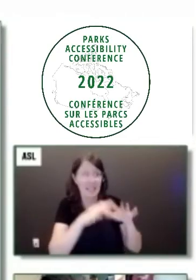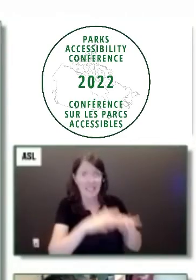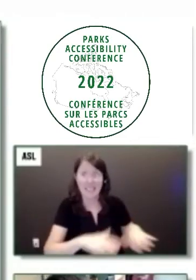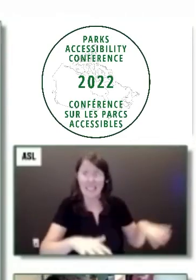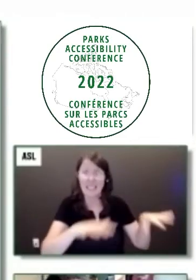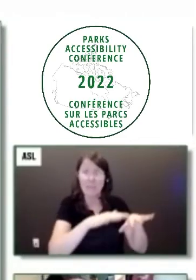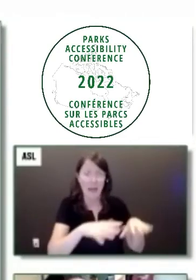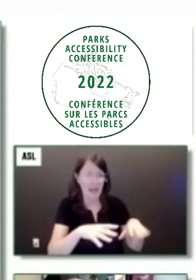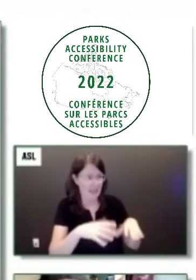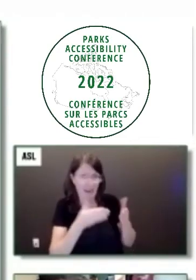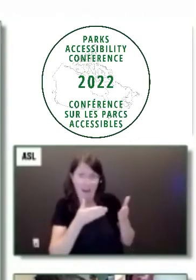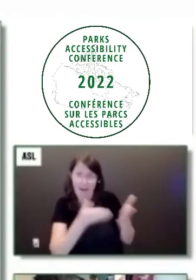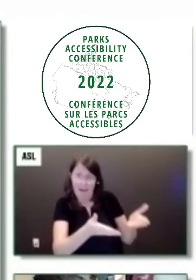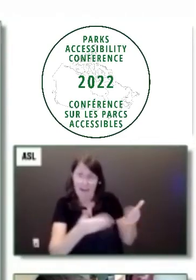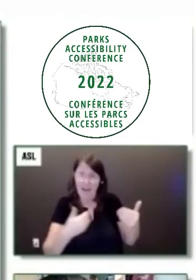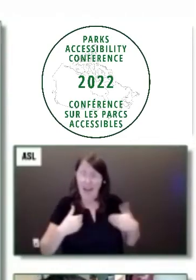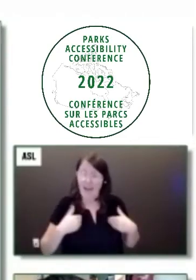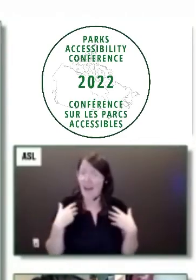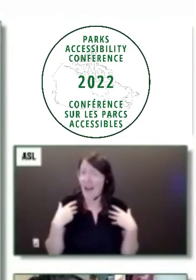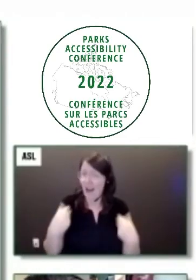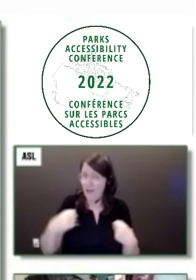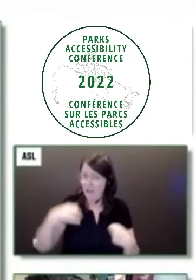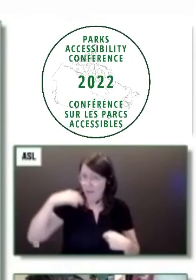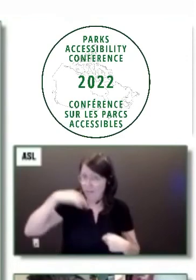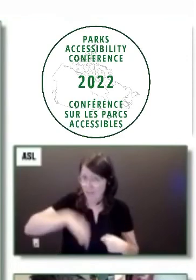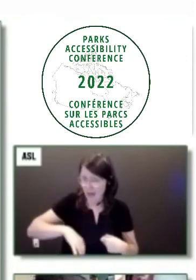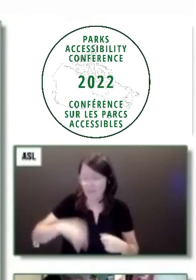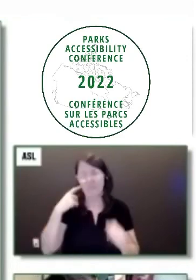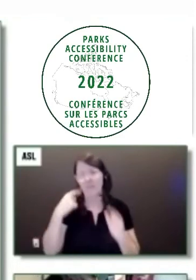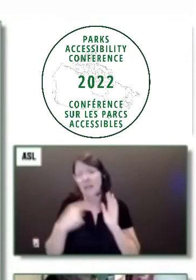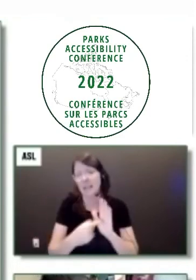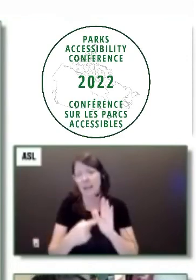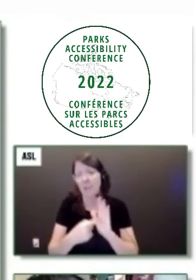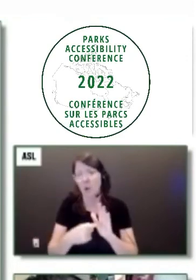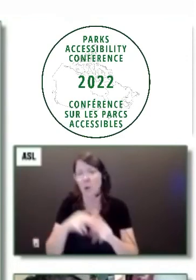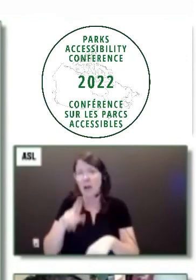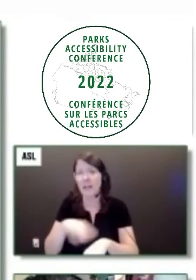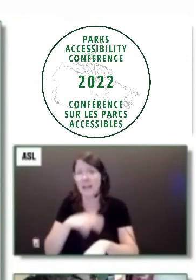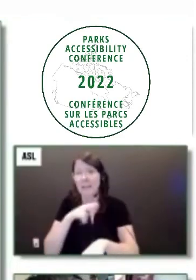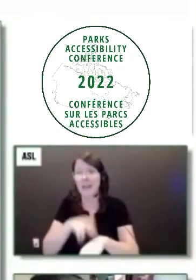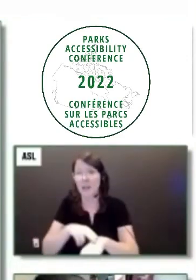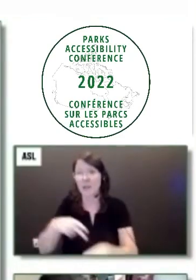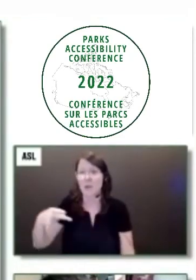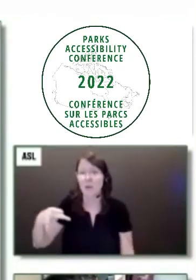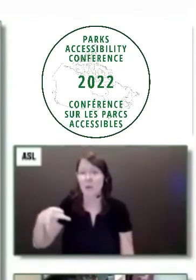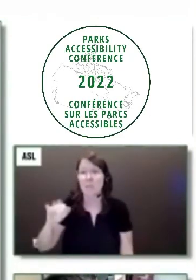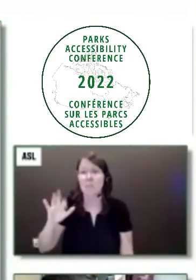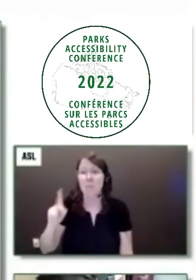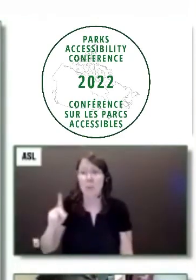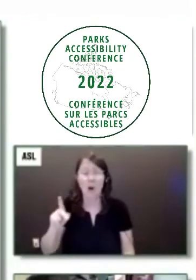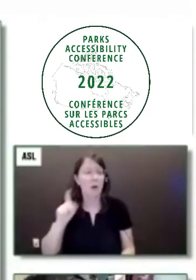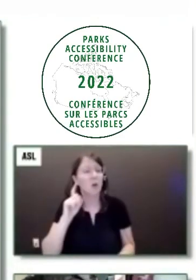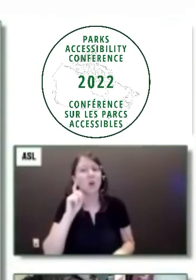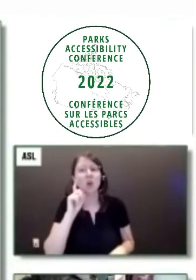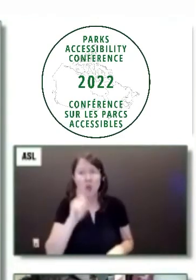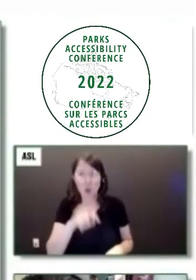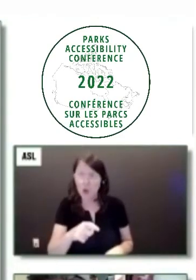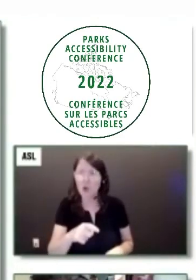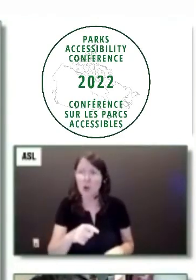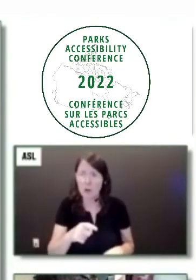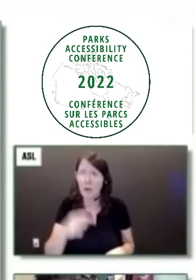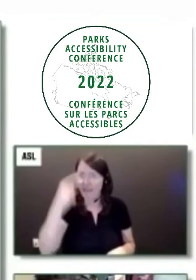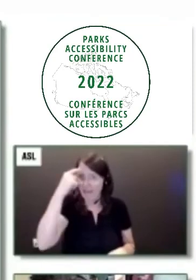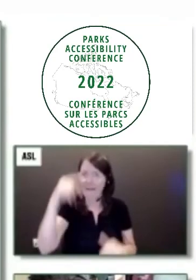ecosystem services or benefits, like our national parks, should have regard for accessibility as a matter of social inclusion,